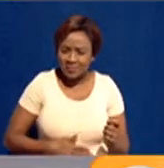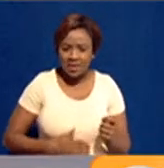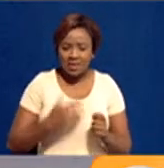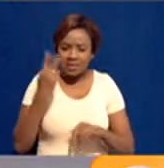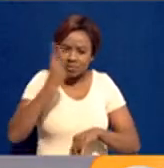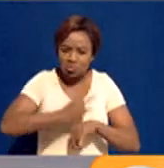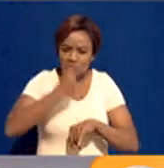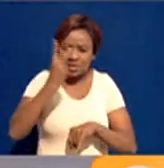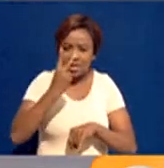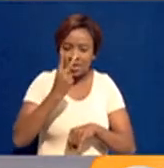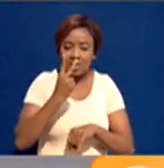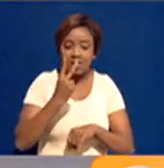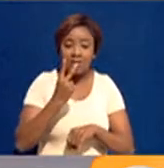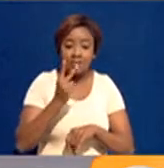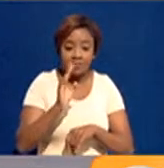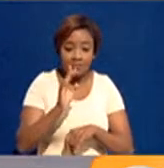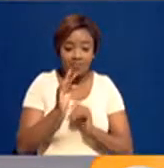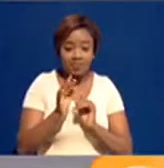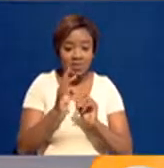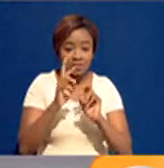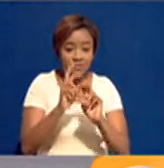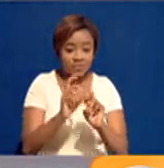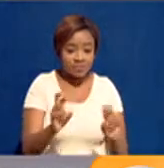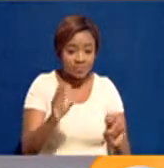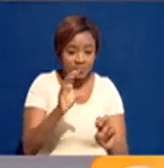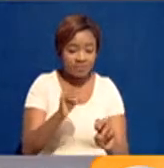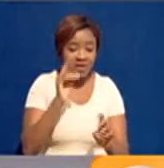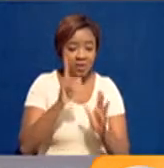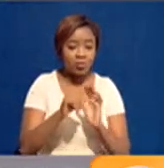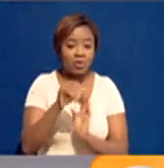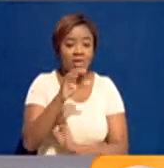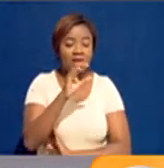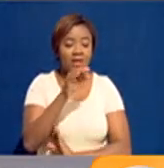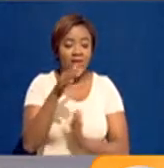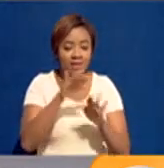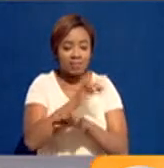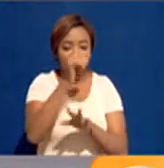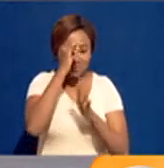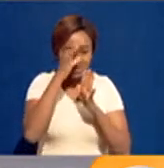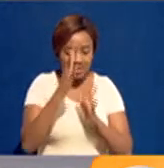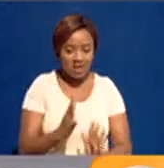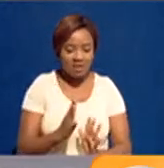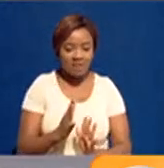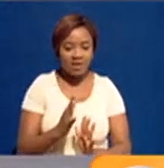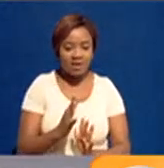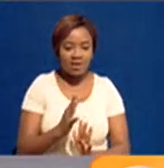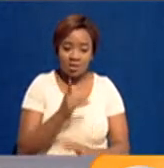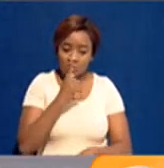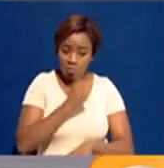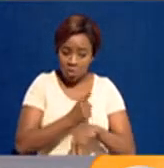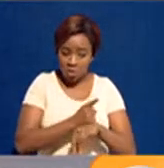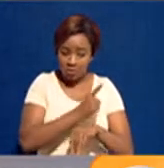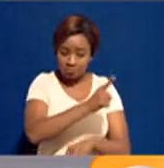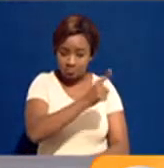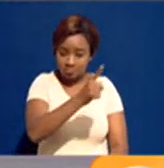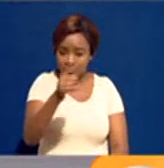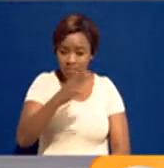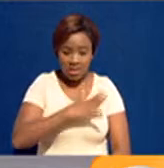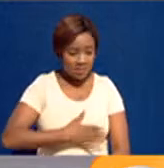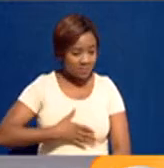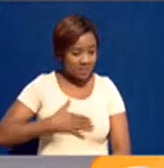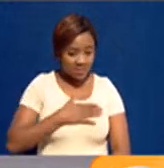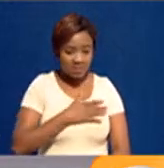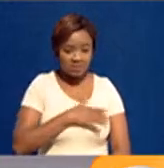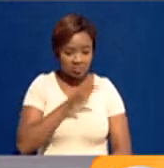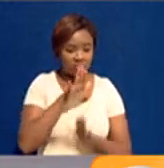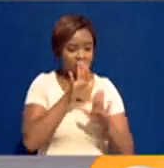2 days. And as Marianne Nyambura reports, Nakuru Deputy Governor David Konis has warned residents to remain on